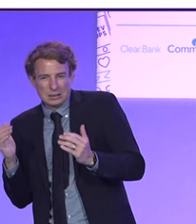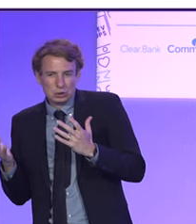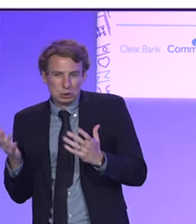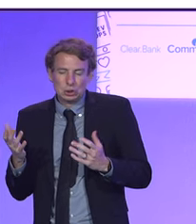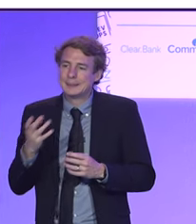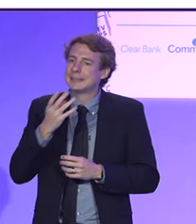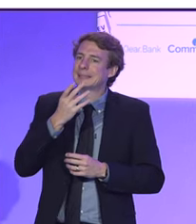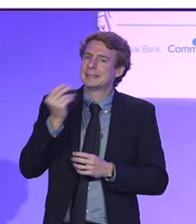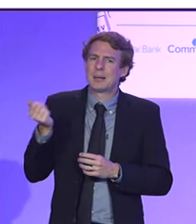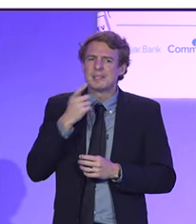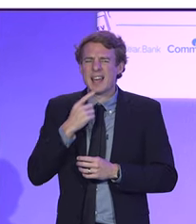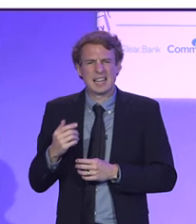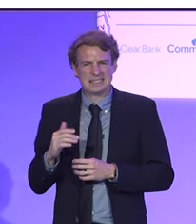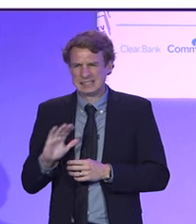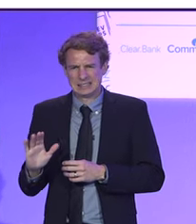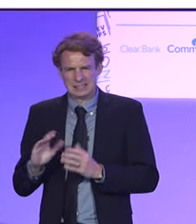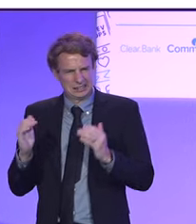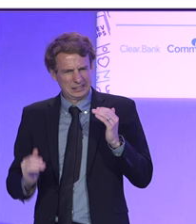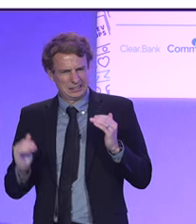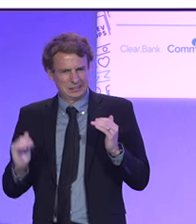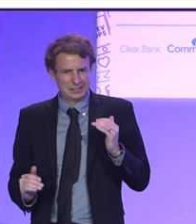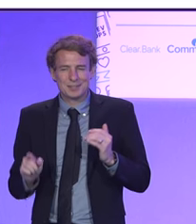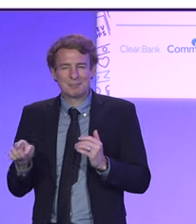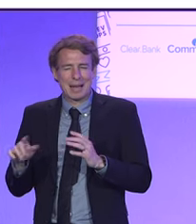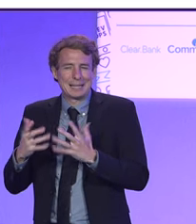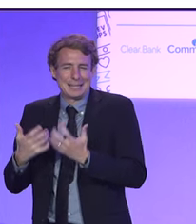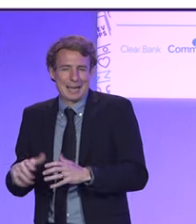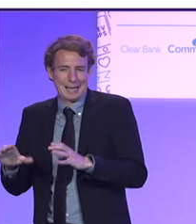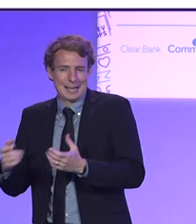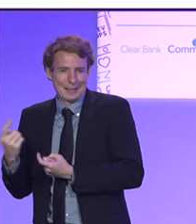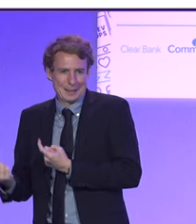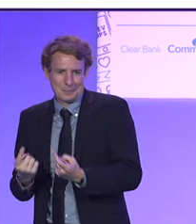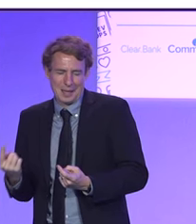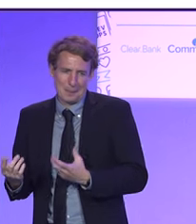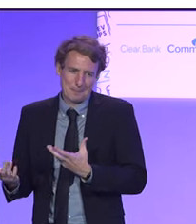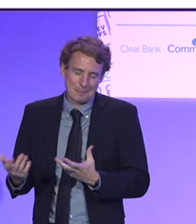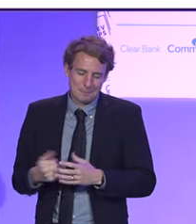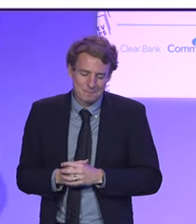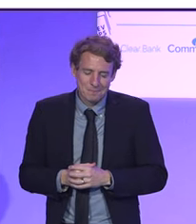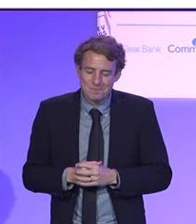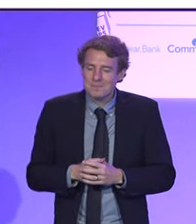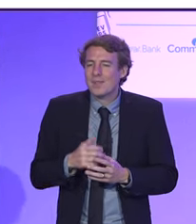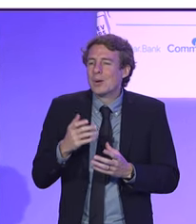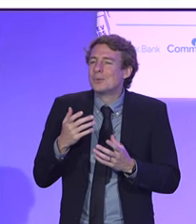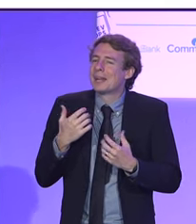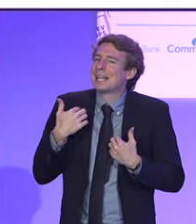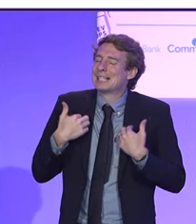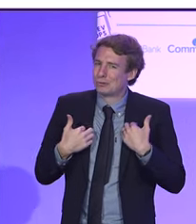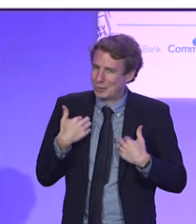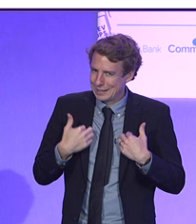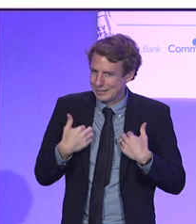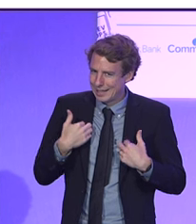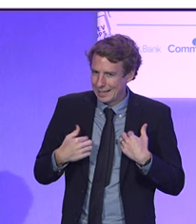tech sector. So I'm going to cover this part towards the end. But it was an interesting thing that I wanted to show